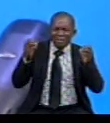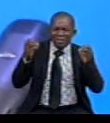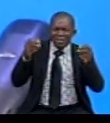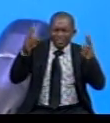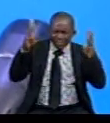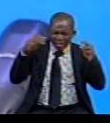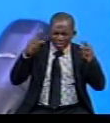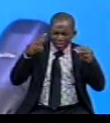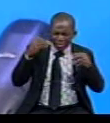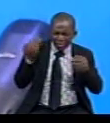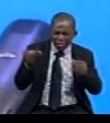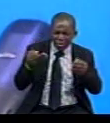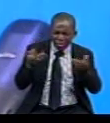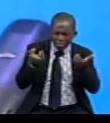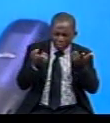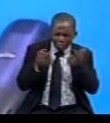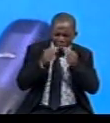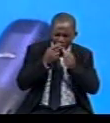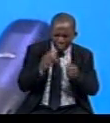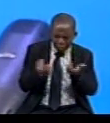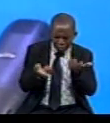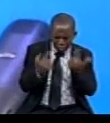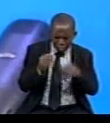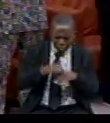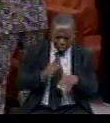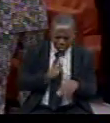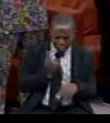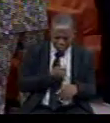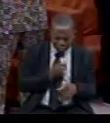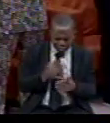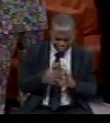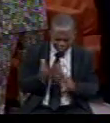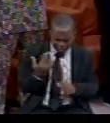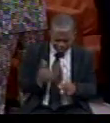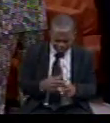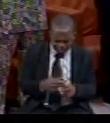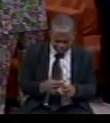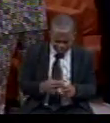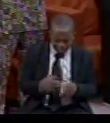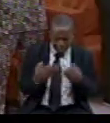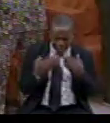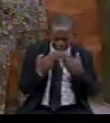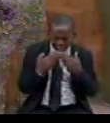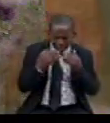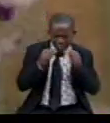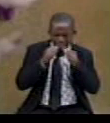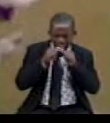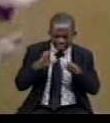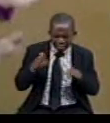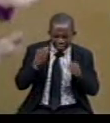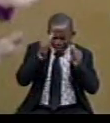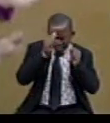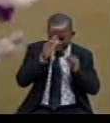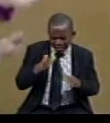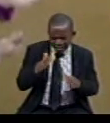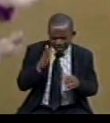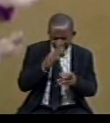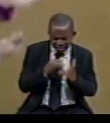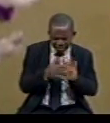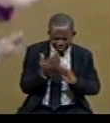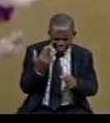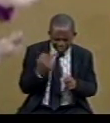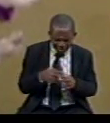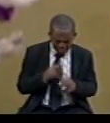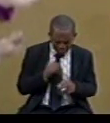upon everyone in Jesus' name. Thank You, blessed Father. In